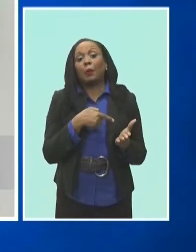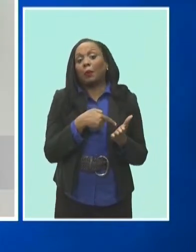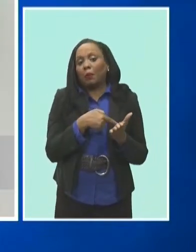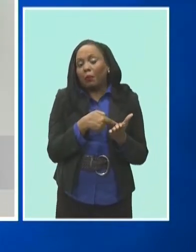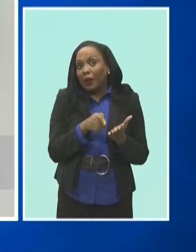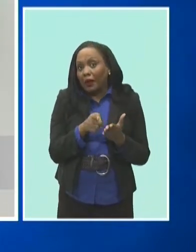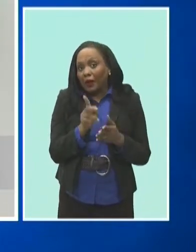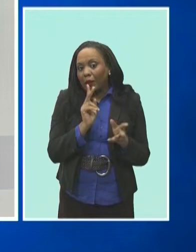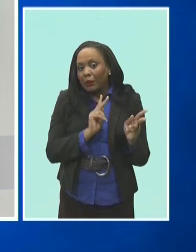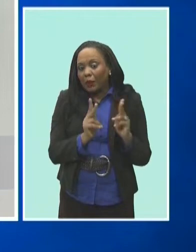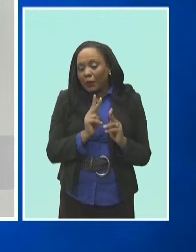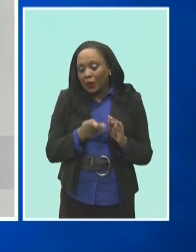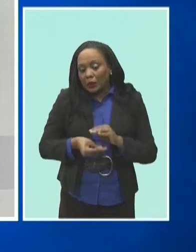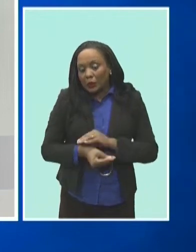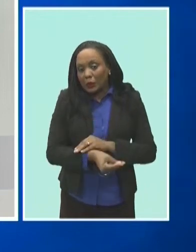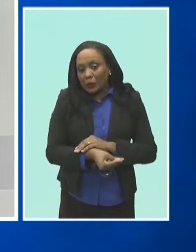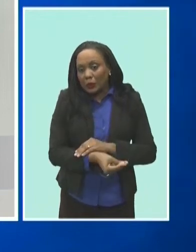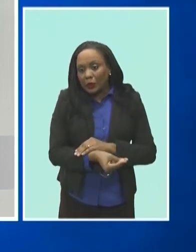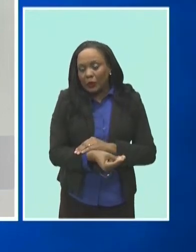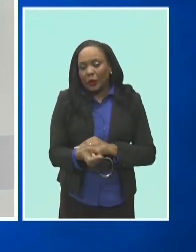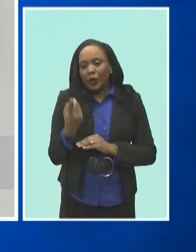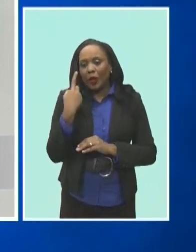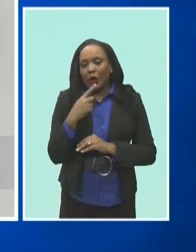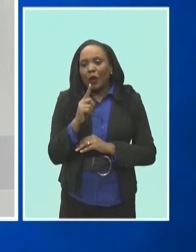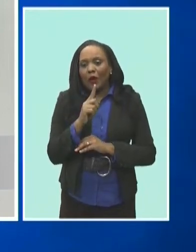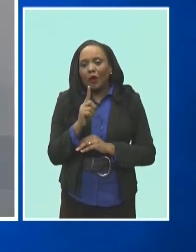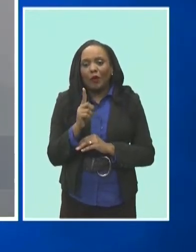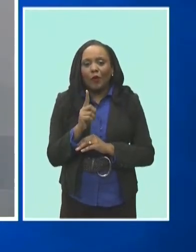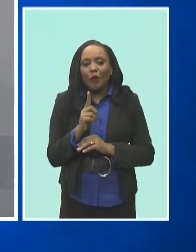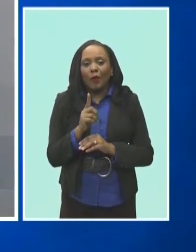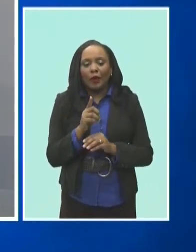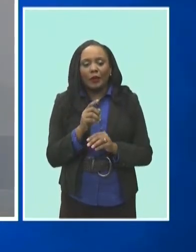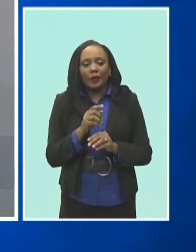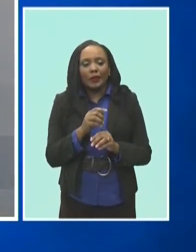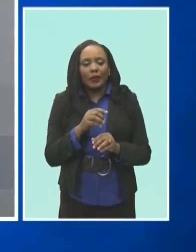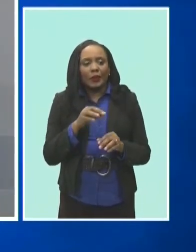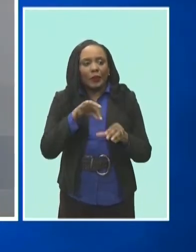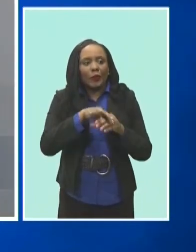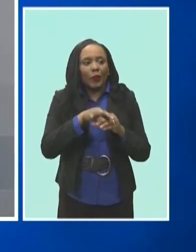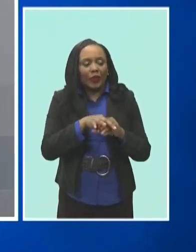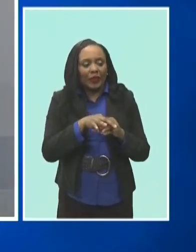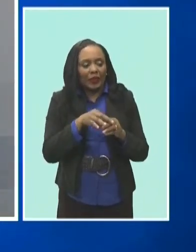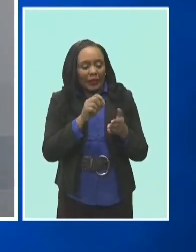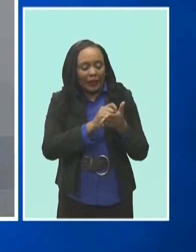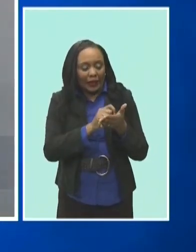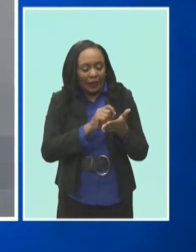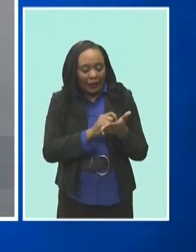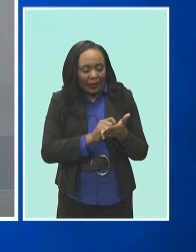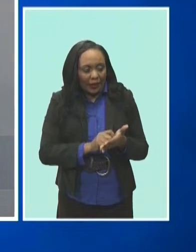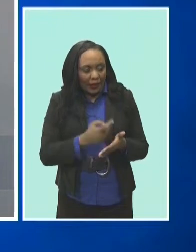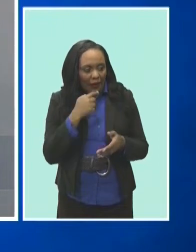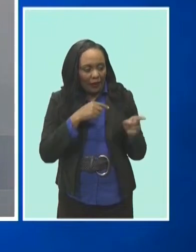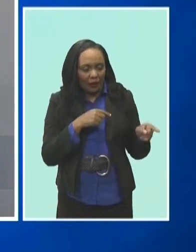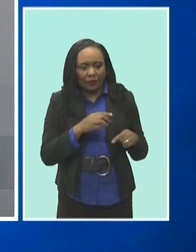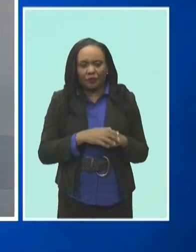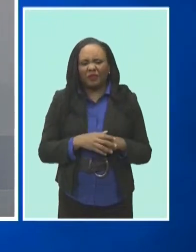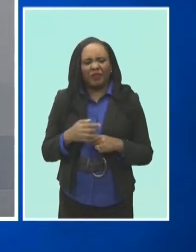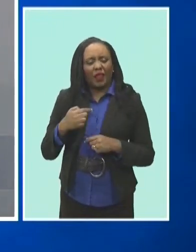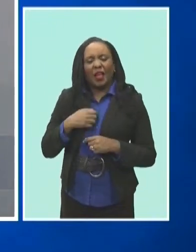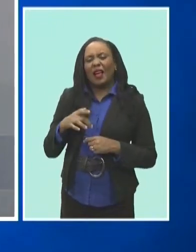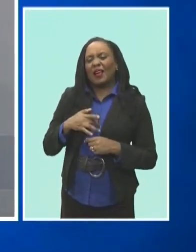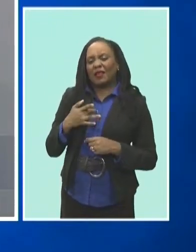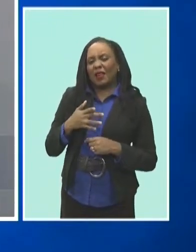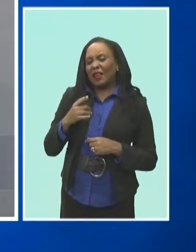polls and described it as a desperate move from the ruling party. And I wouldn't put it past them to use taxpayers' money to pay for